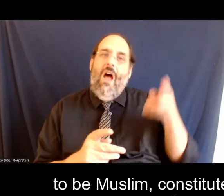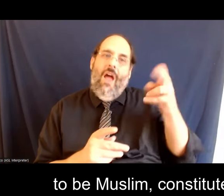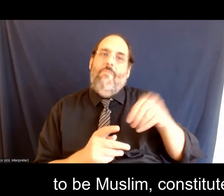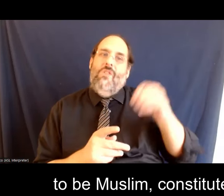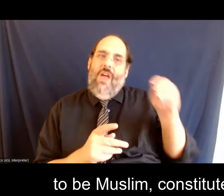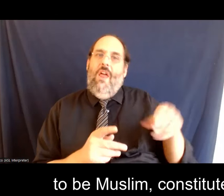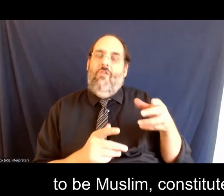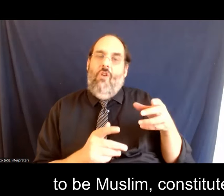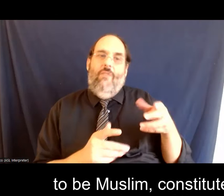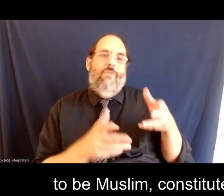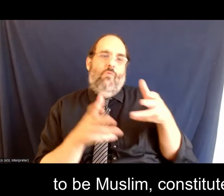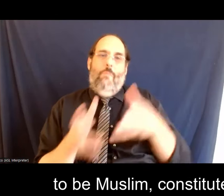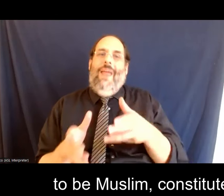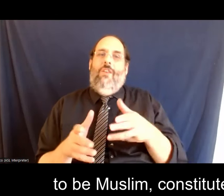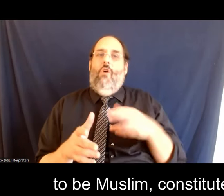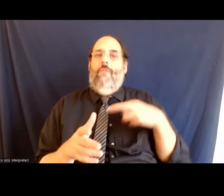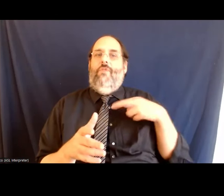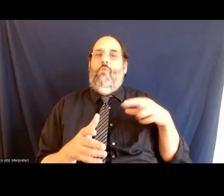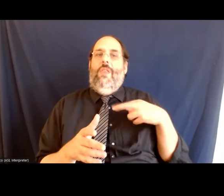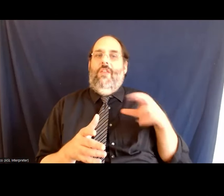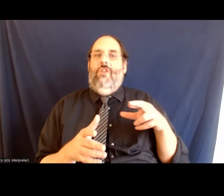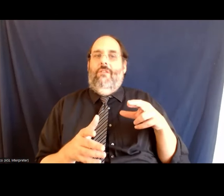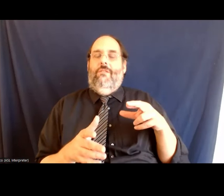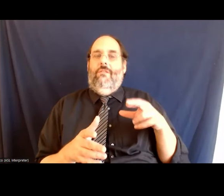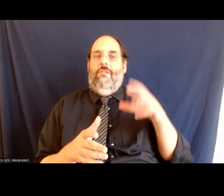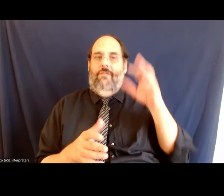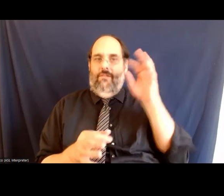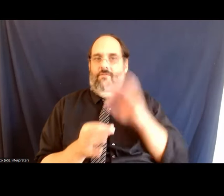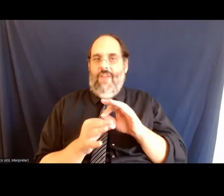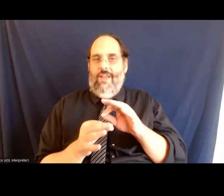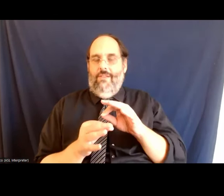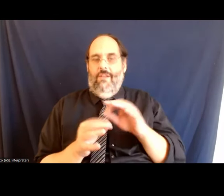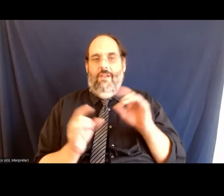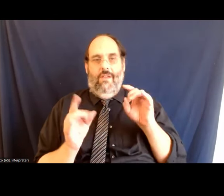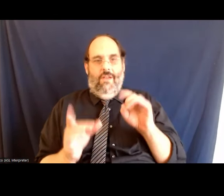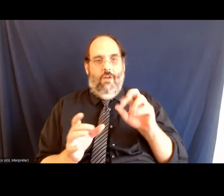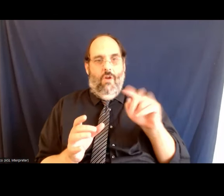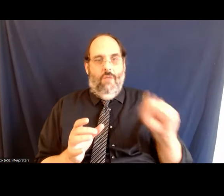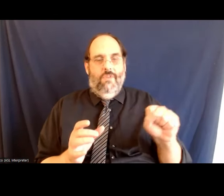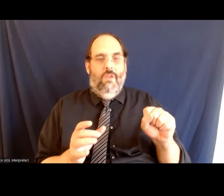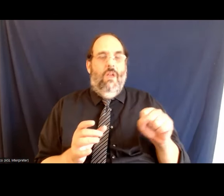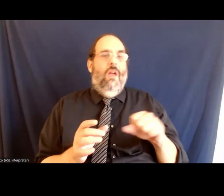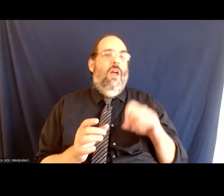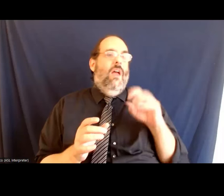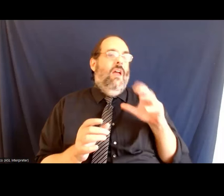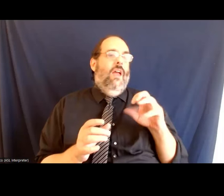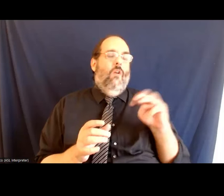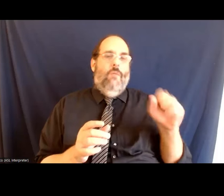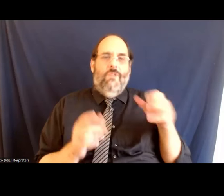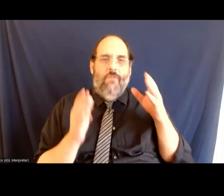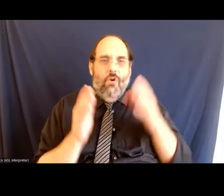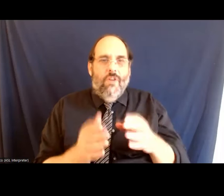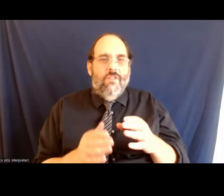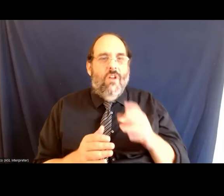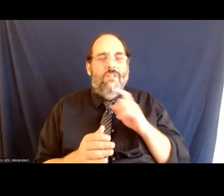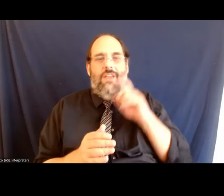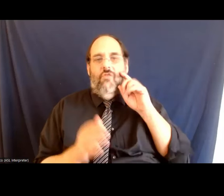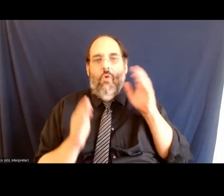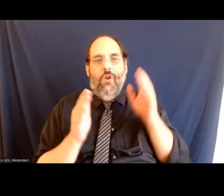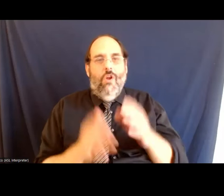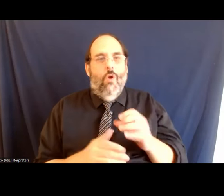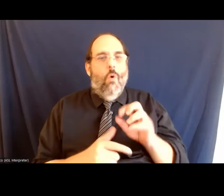remainder of the religious-based hate crimes. Hate crimes targeting sexual orientation or gender